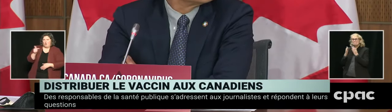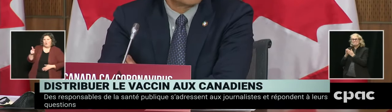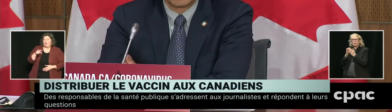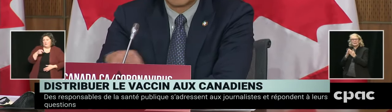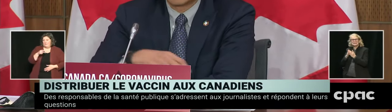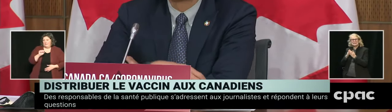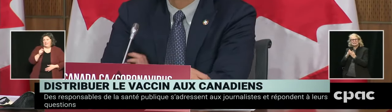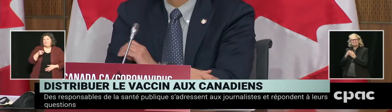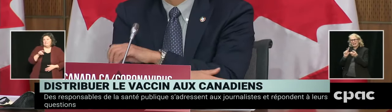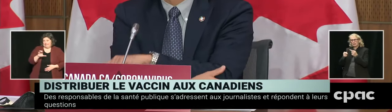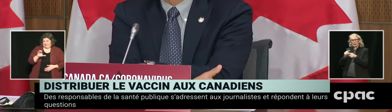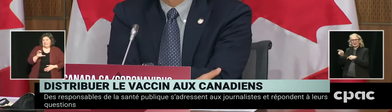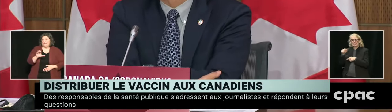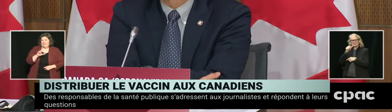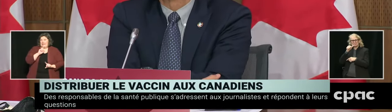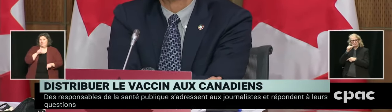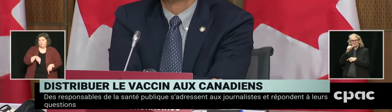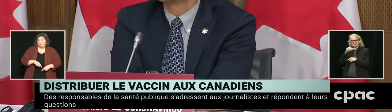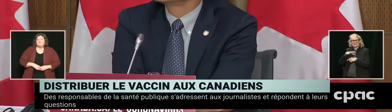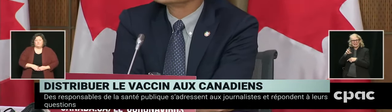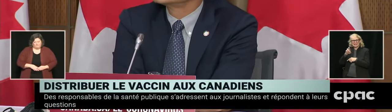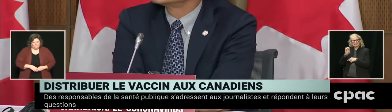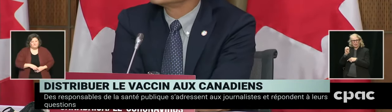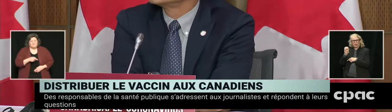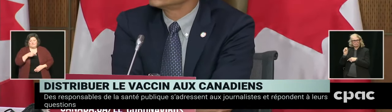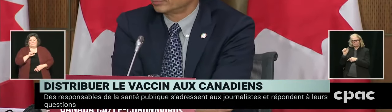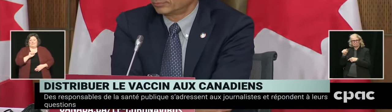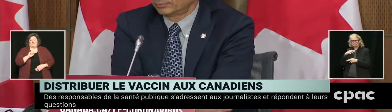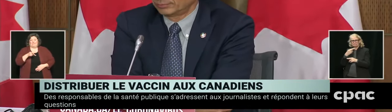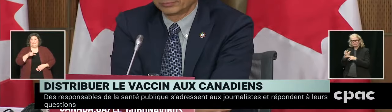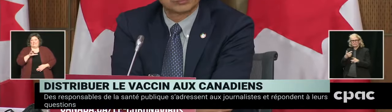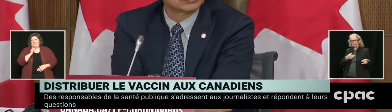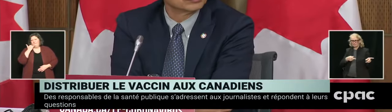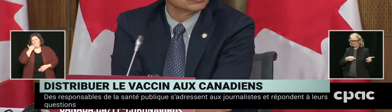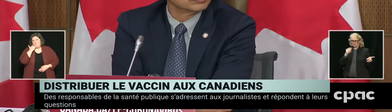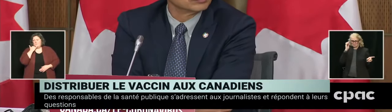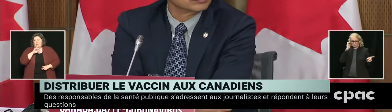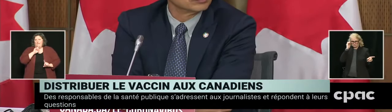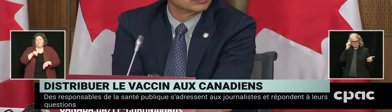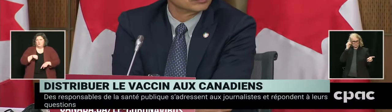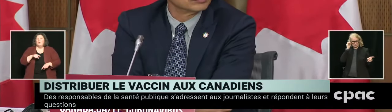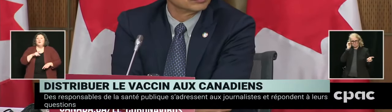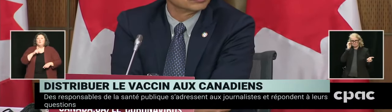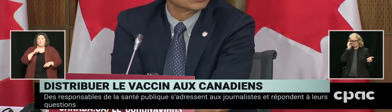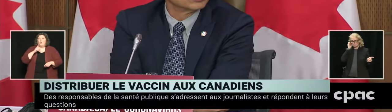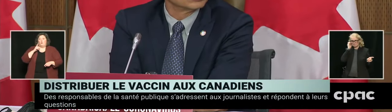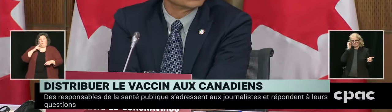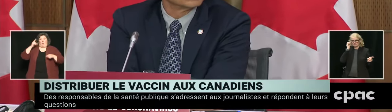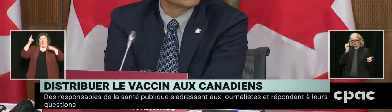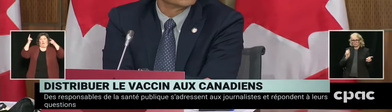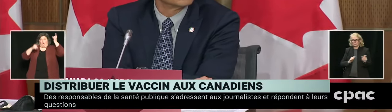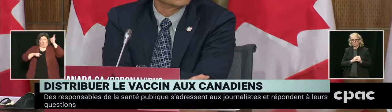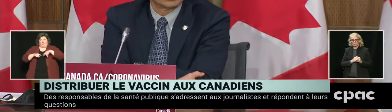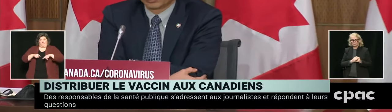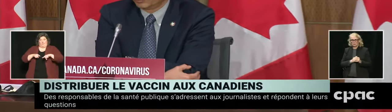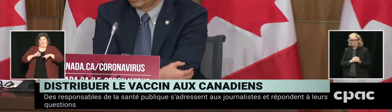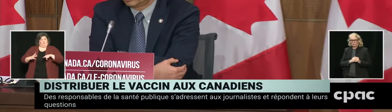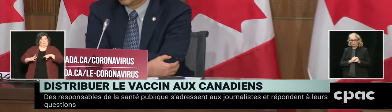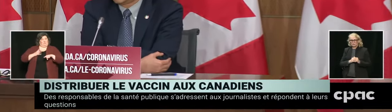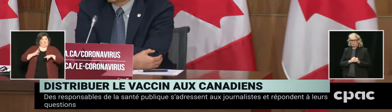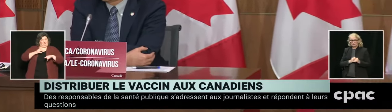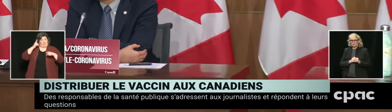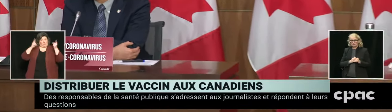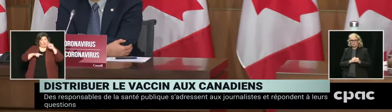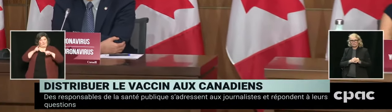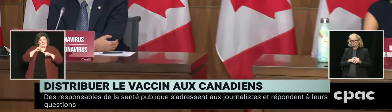Thank you for the question. Yes, we actually have 7 agreements with the 7 different vaccine